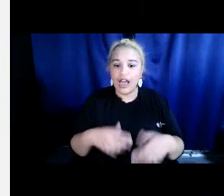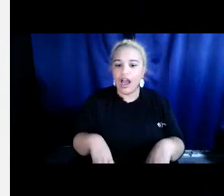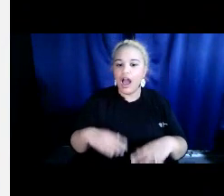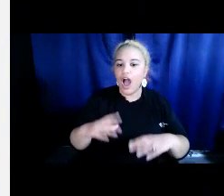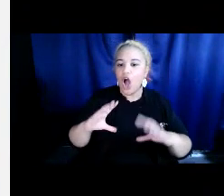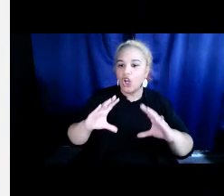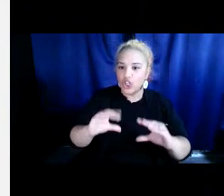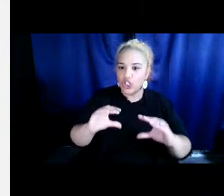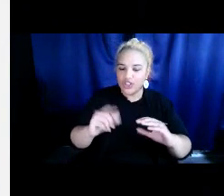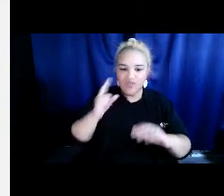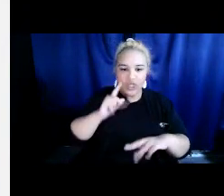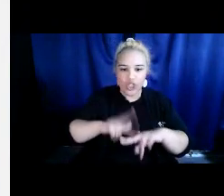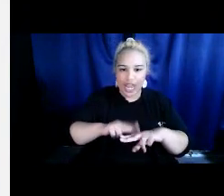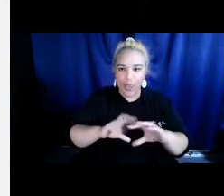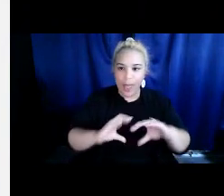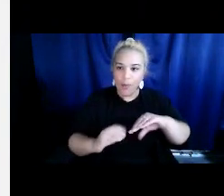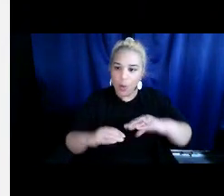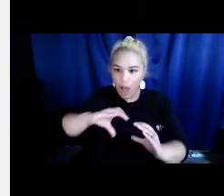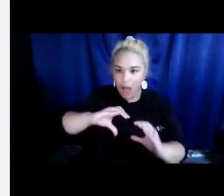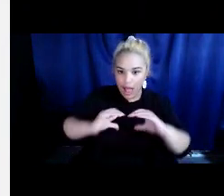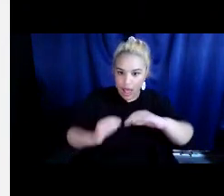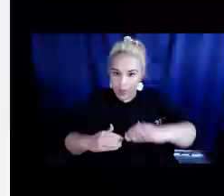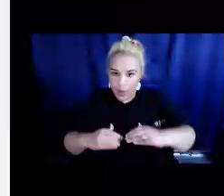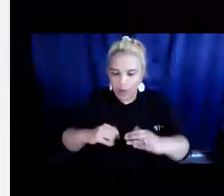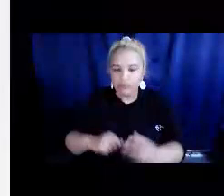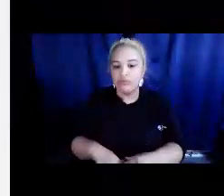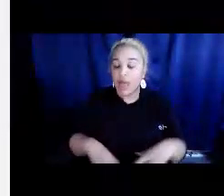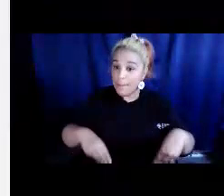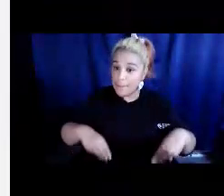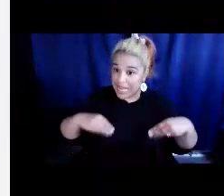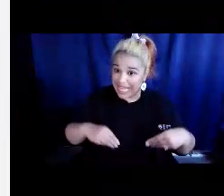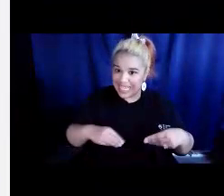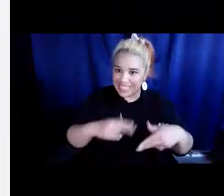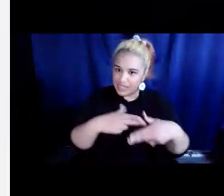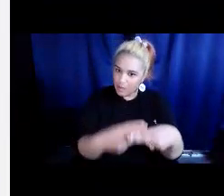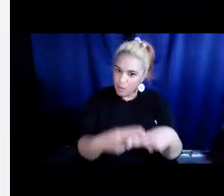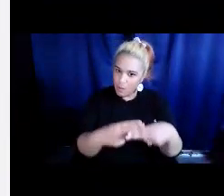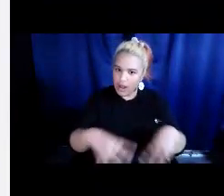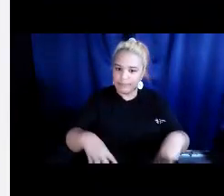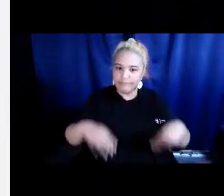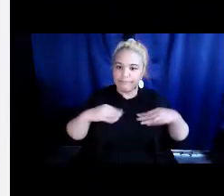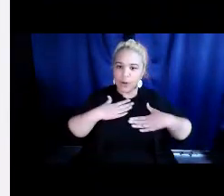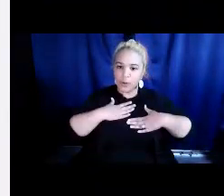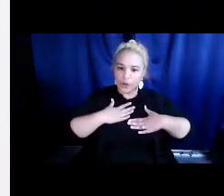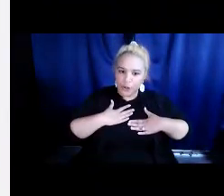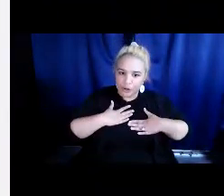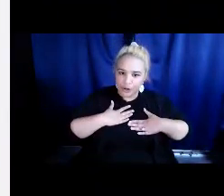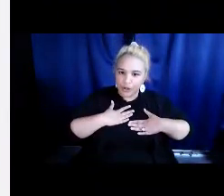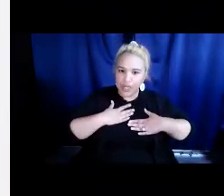chairs. These and other tools support users in managing their sensory needs through movement.